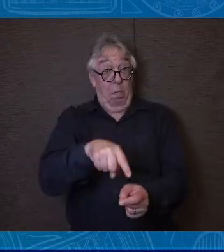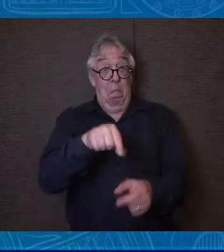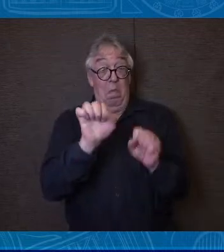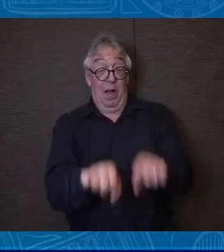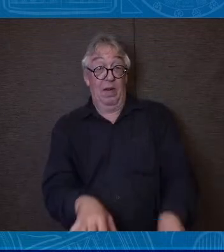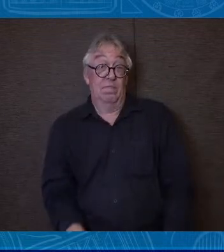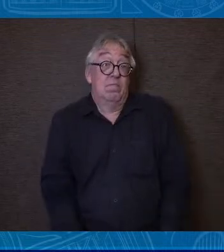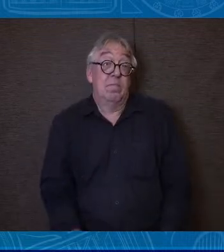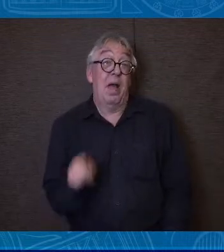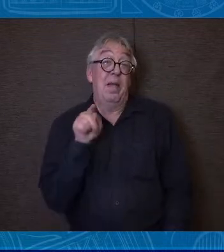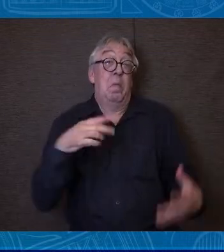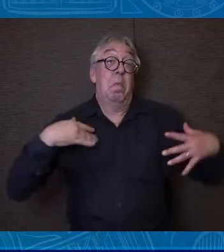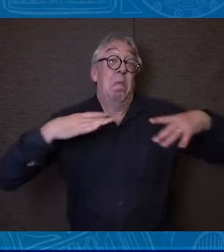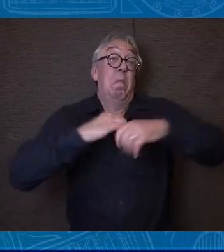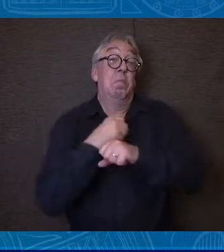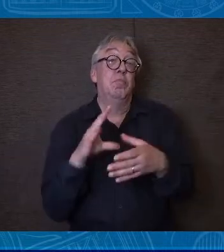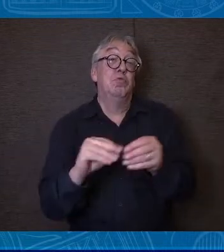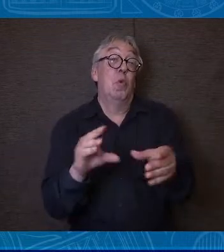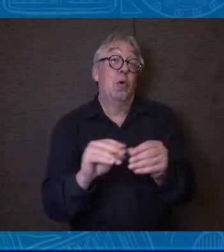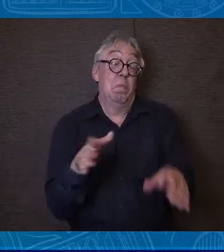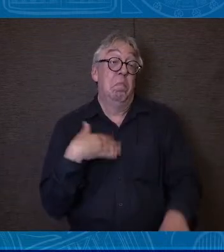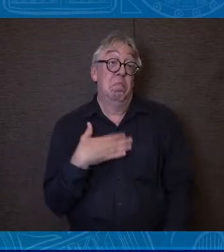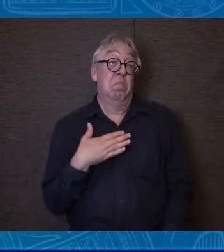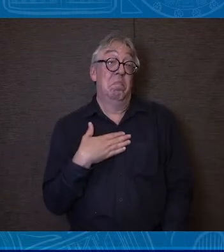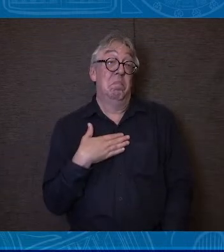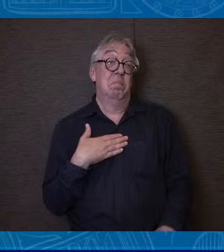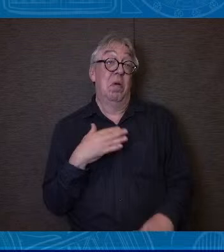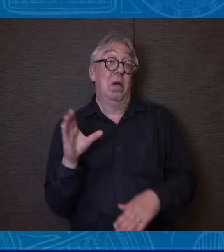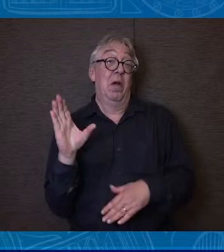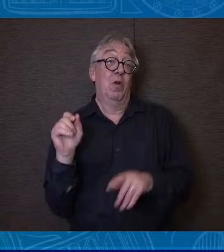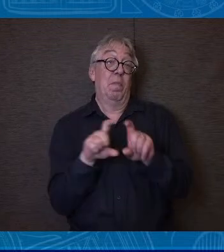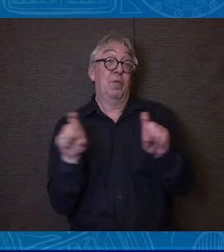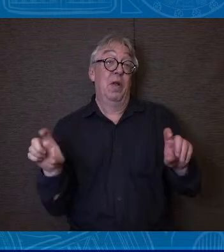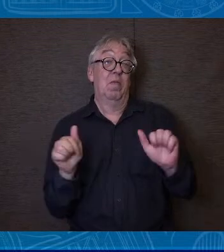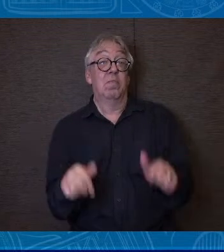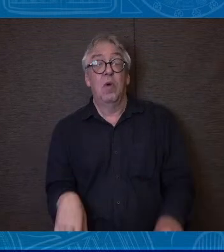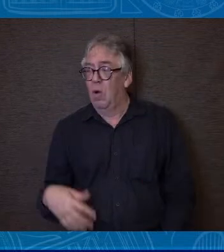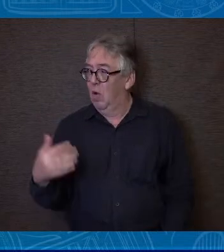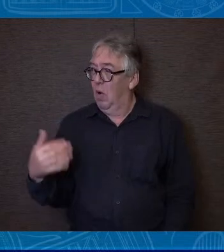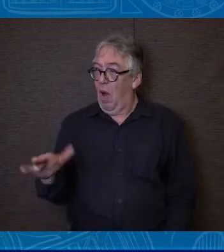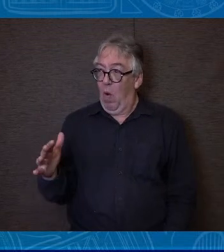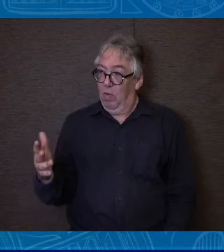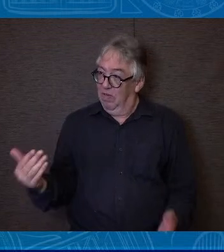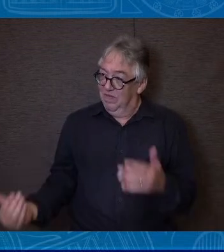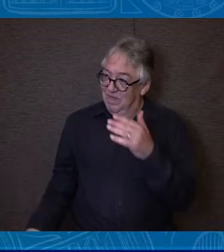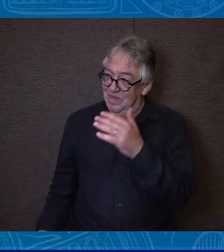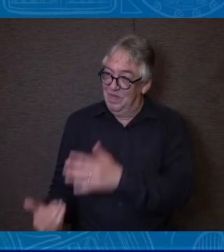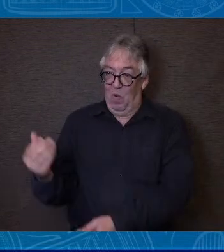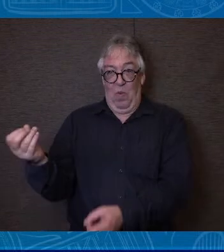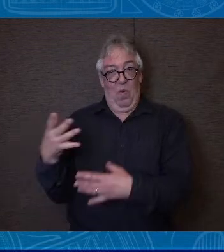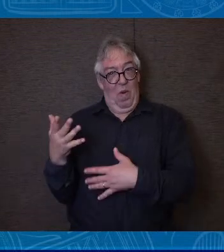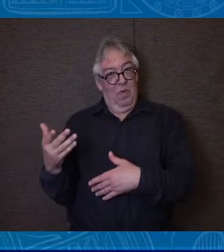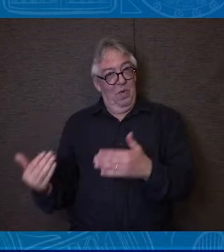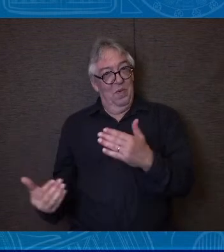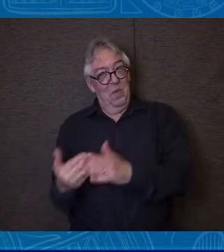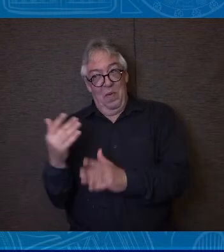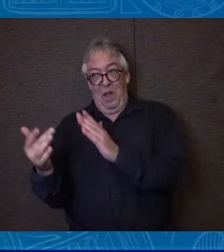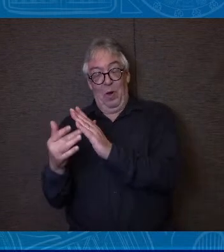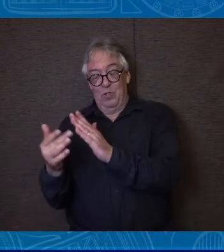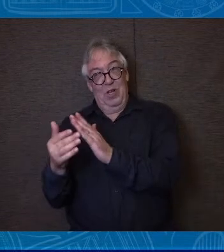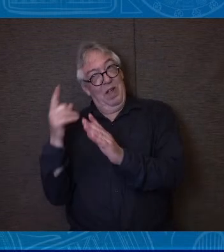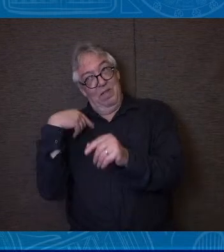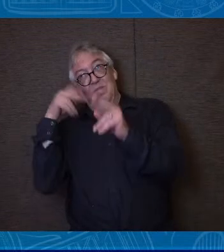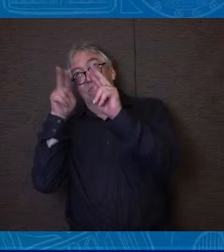Company. Thank you very much. I think these are really exciting news and exciting times ahead. And also, as you